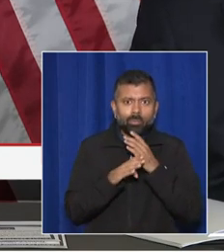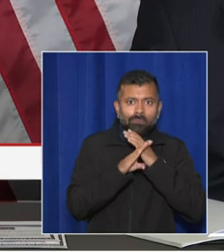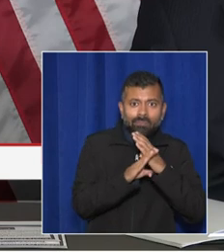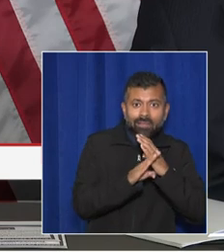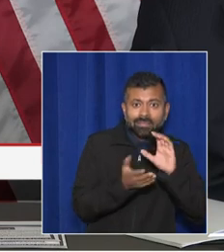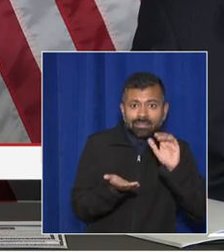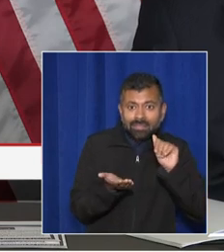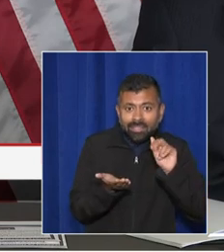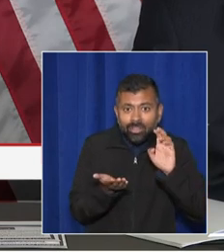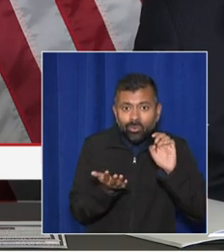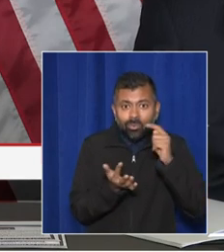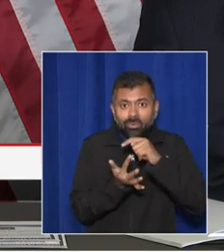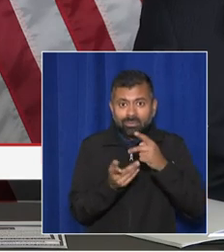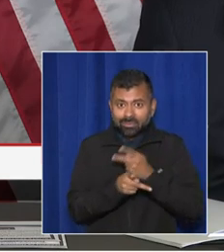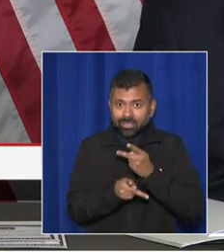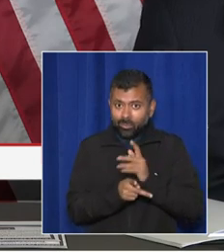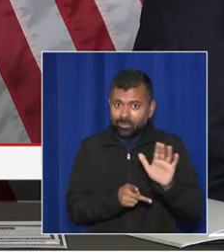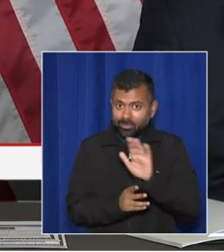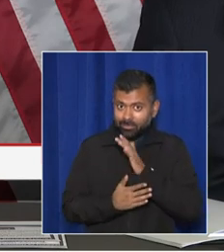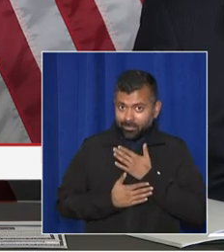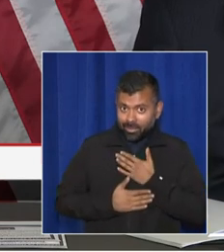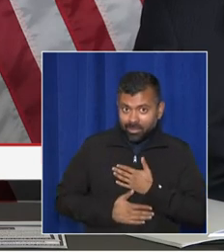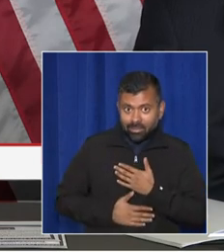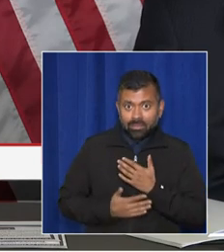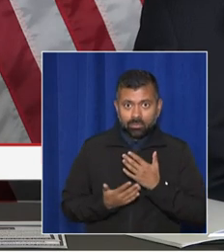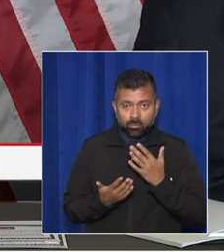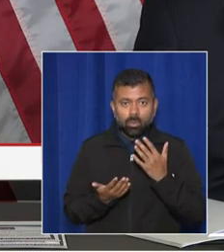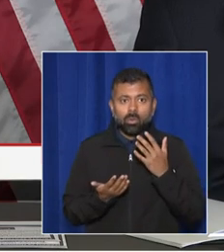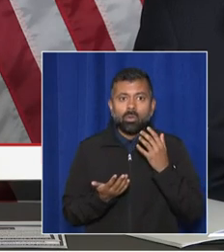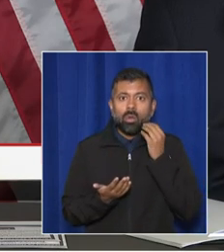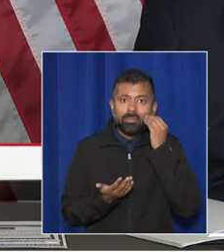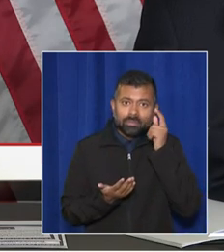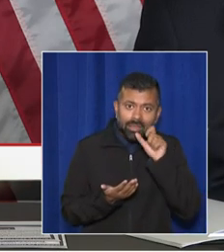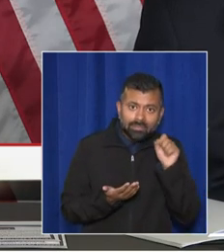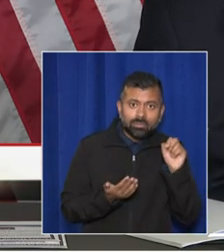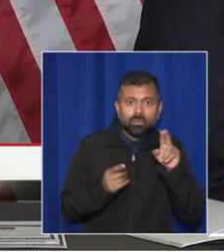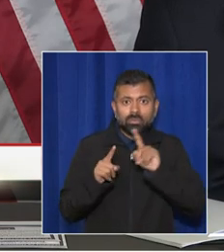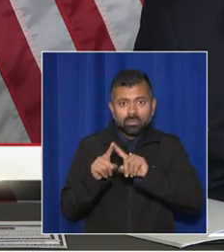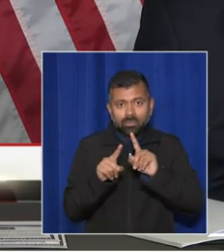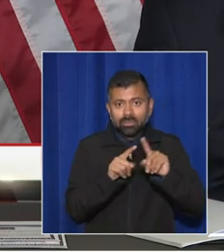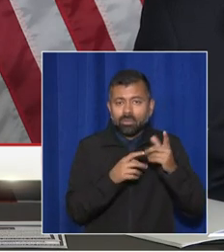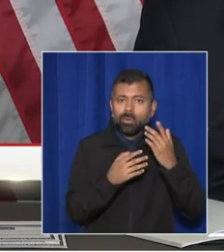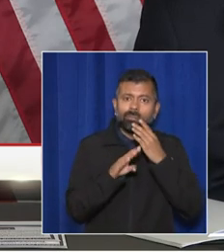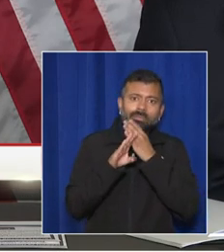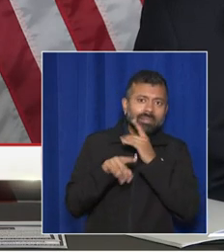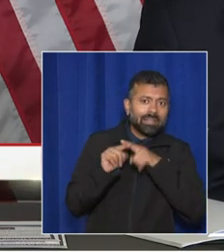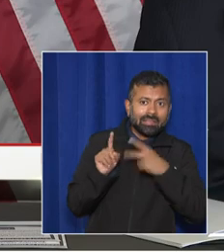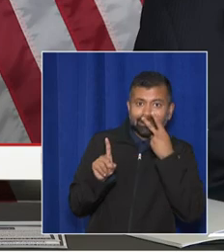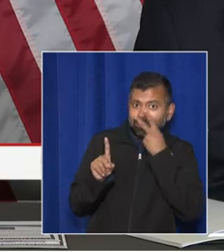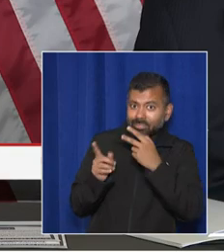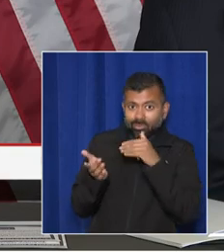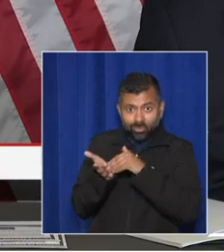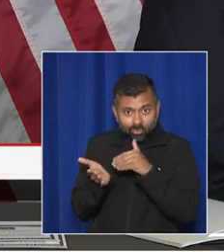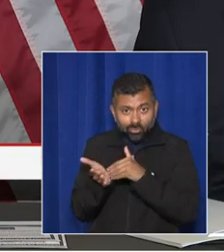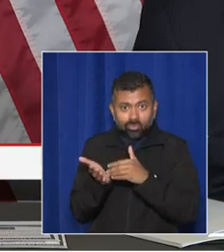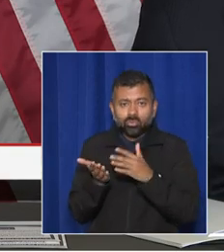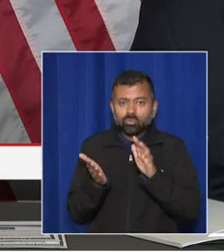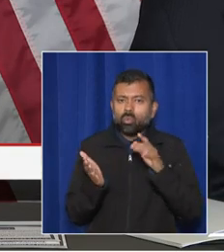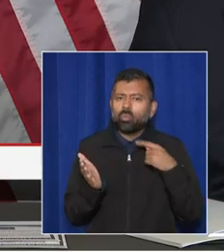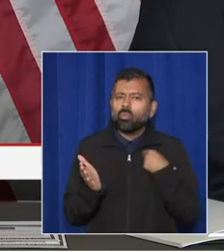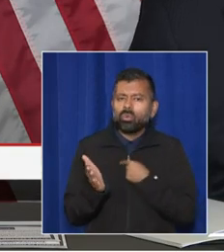or children going to the doctor, all of those things. But it also supports services in our behavioral